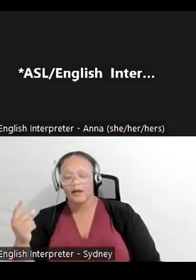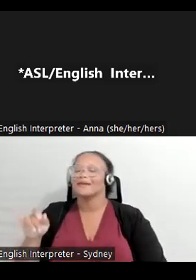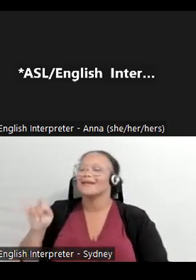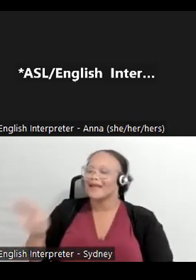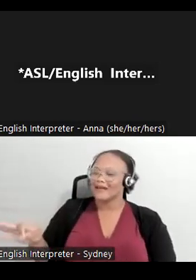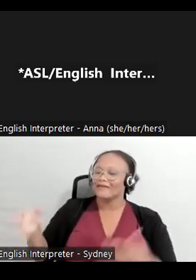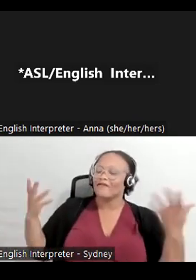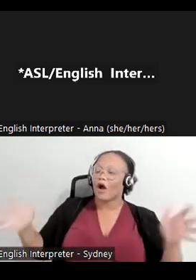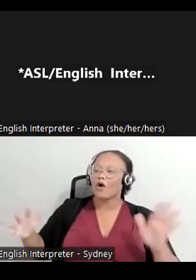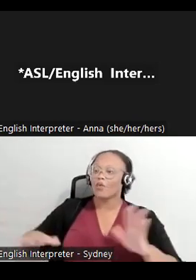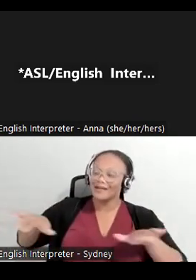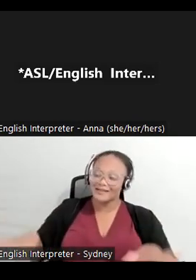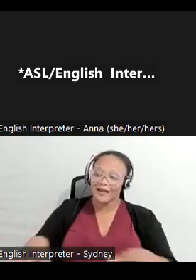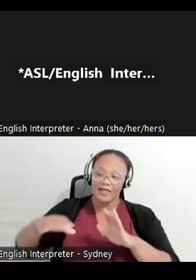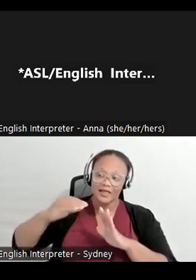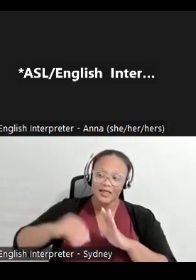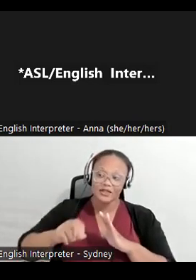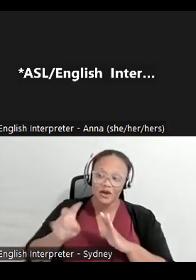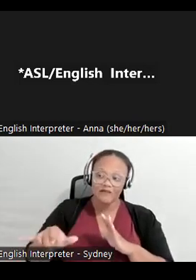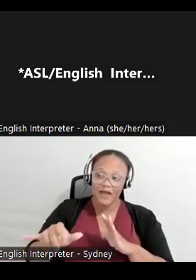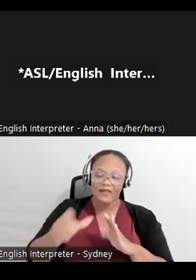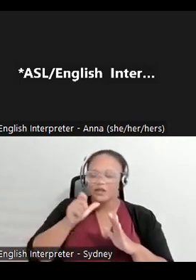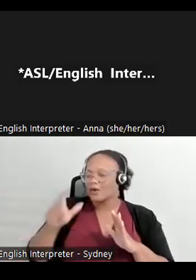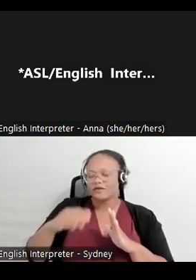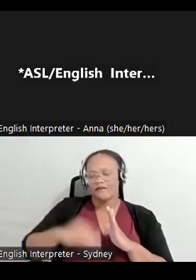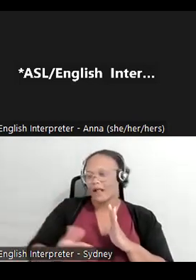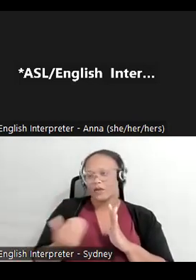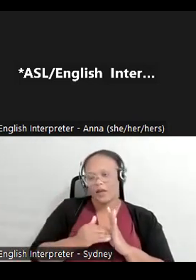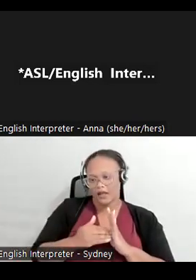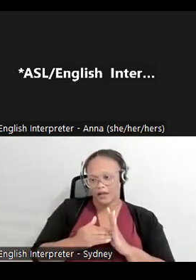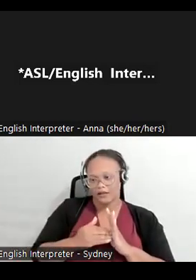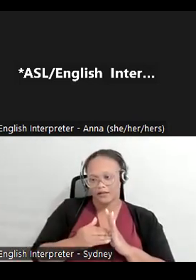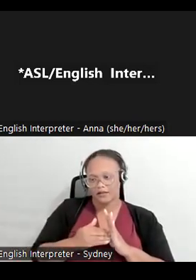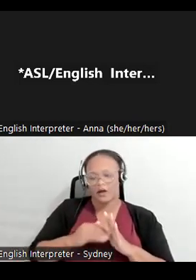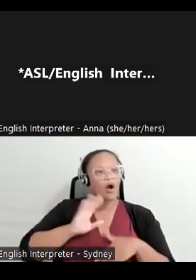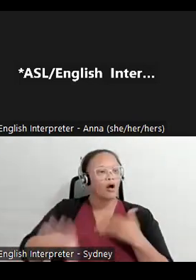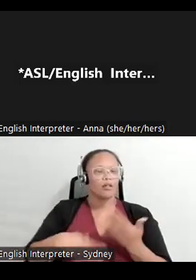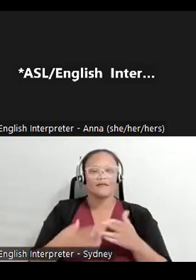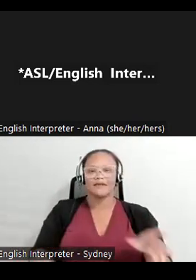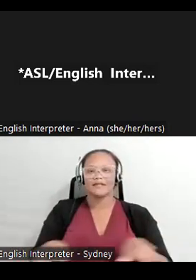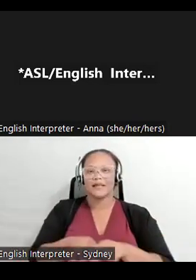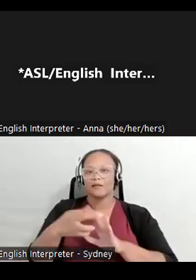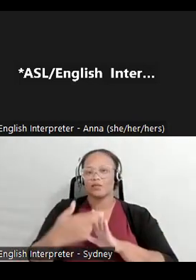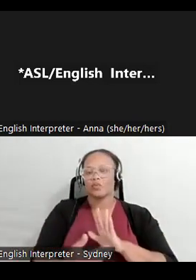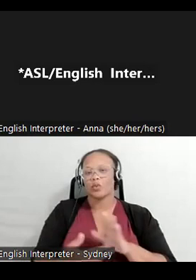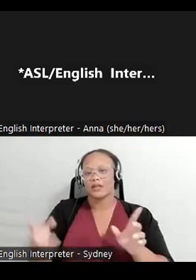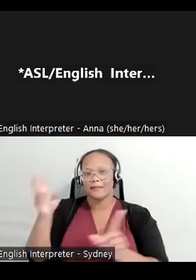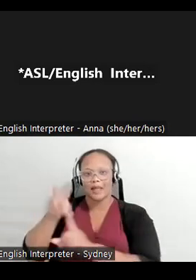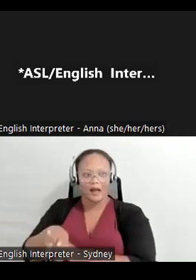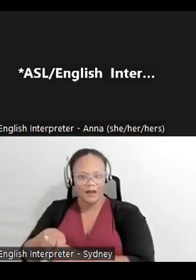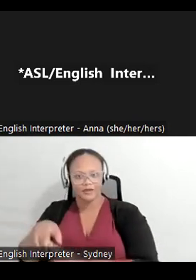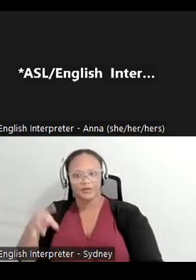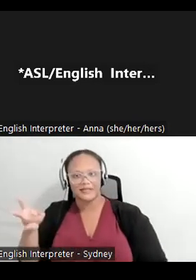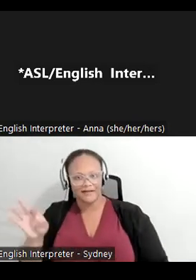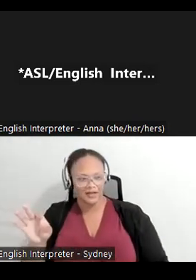Correct. eligible, they don't have to fill anything out. They Correct. do, all the same rules apply as applied to AB 179, those ARPA